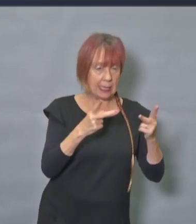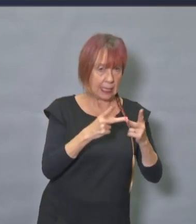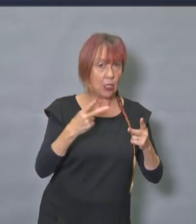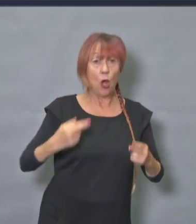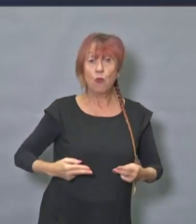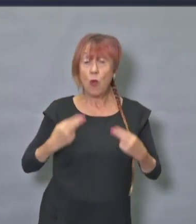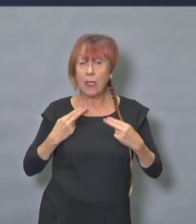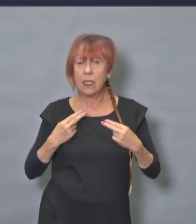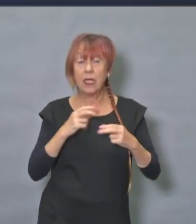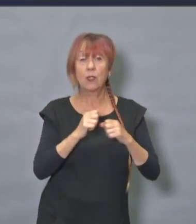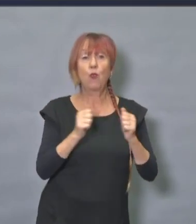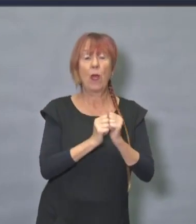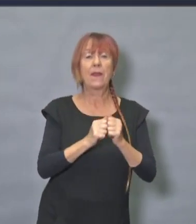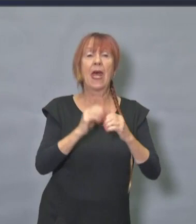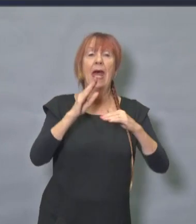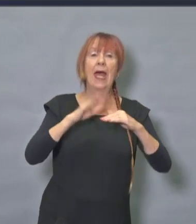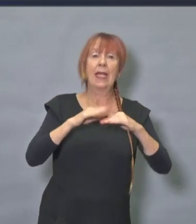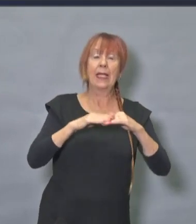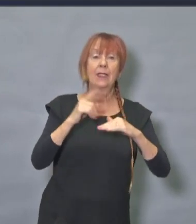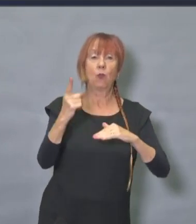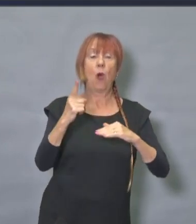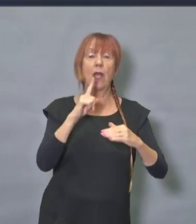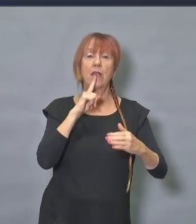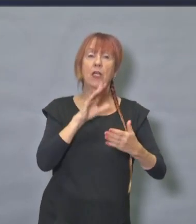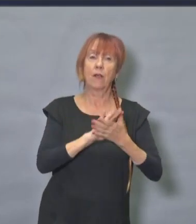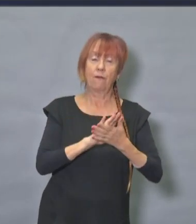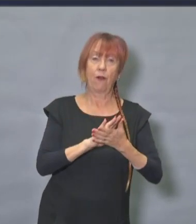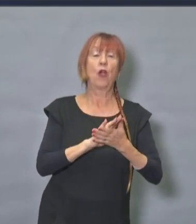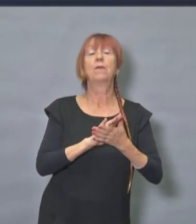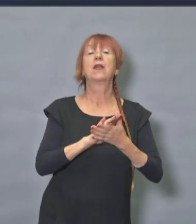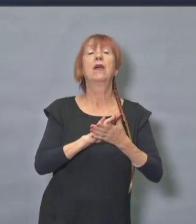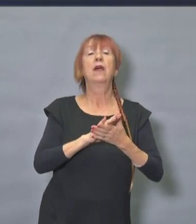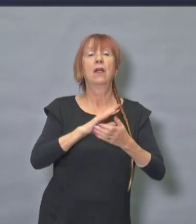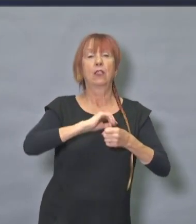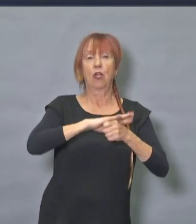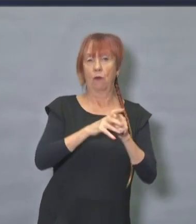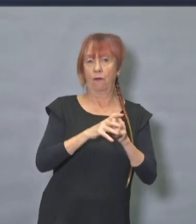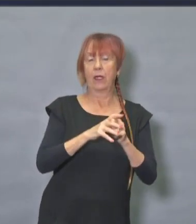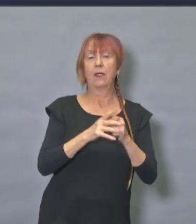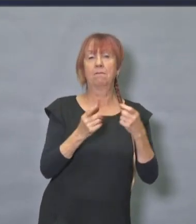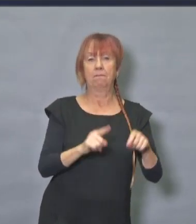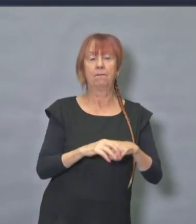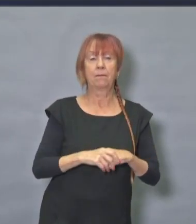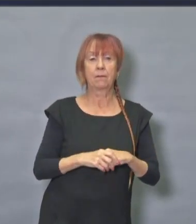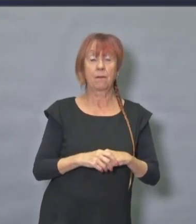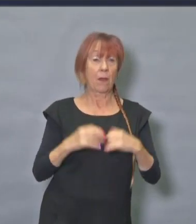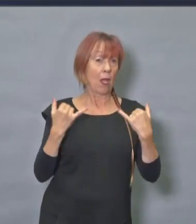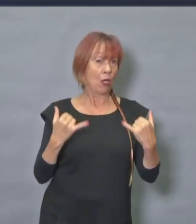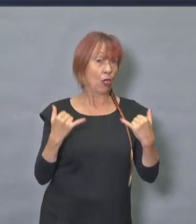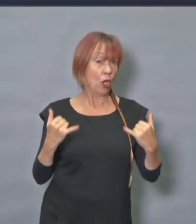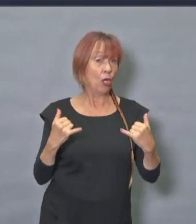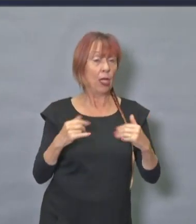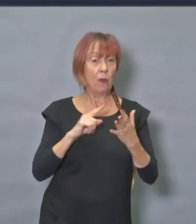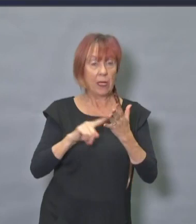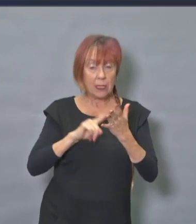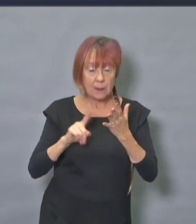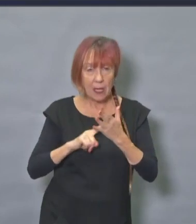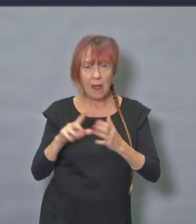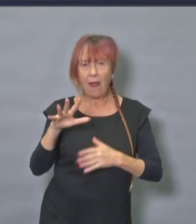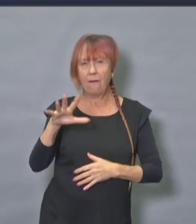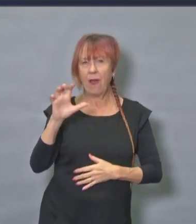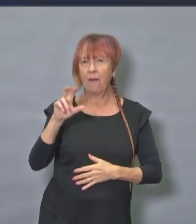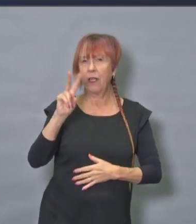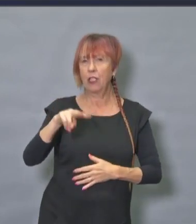with at least one confirmed or suspect case of COVID-19. Currently, we have ongoing investigations at